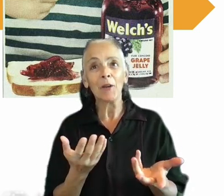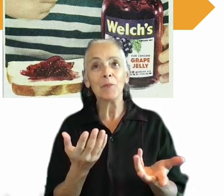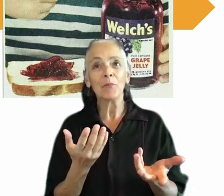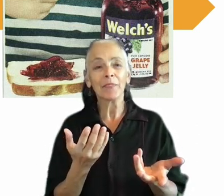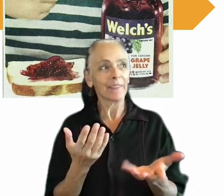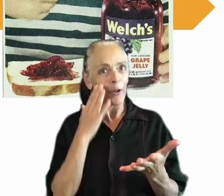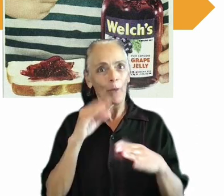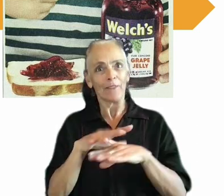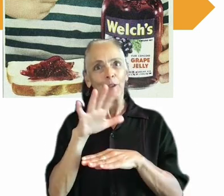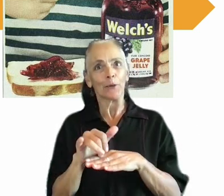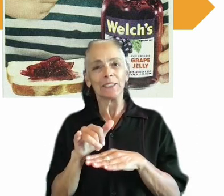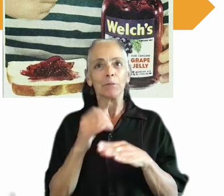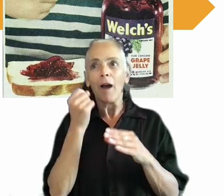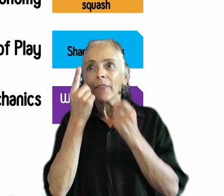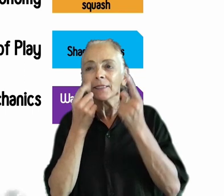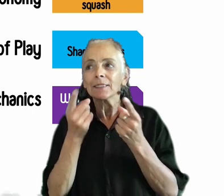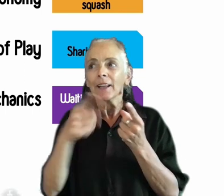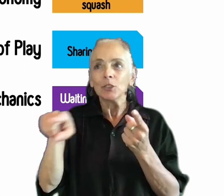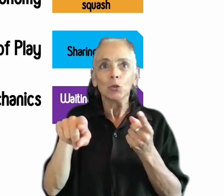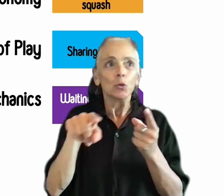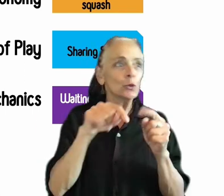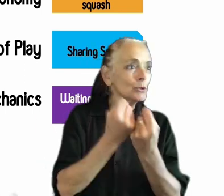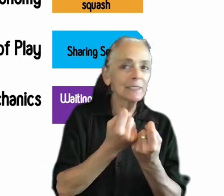insights you've captured or your team has captured